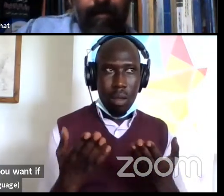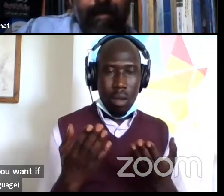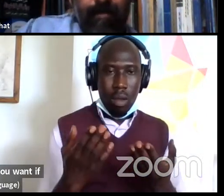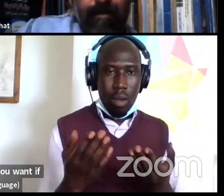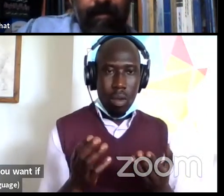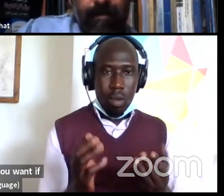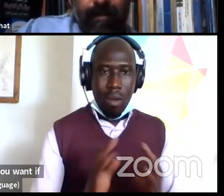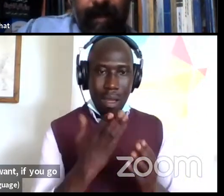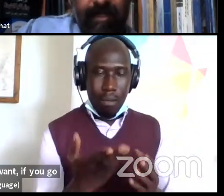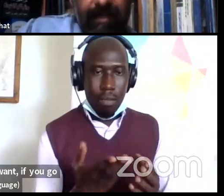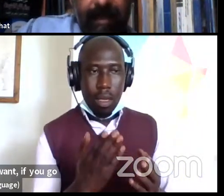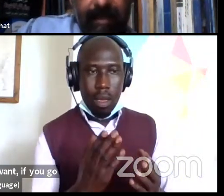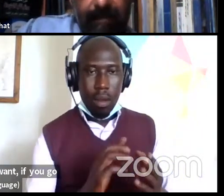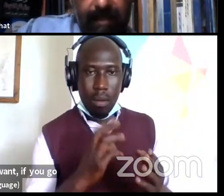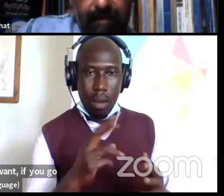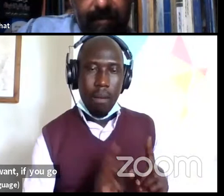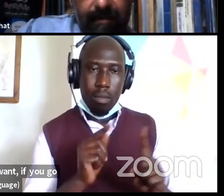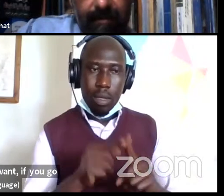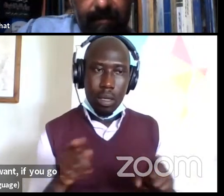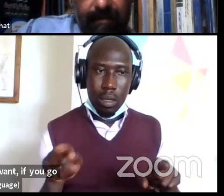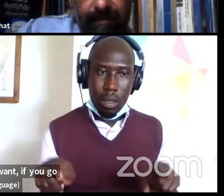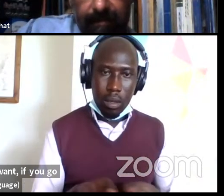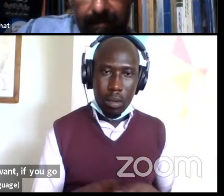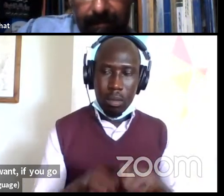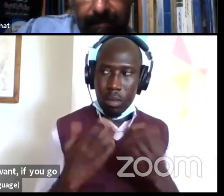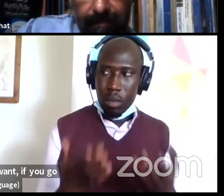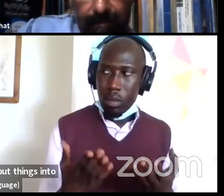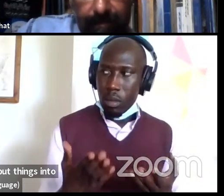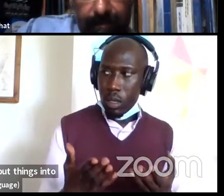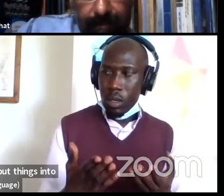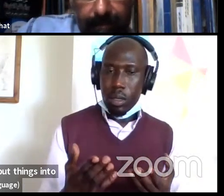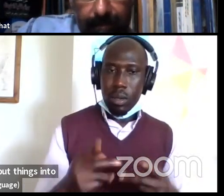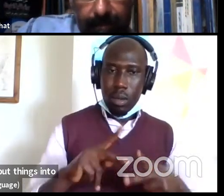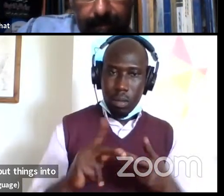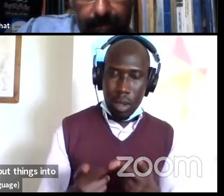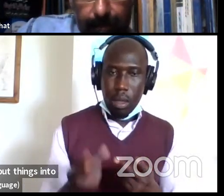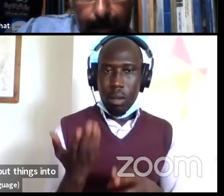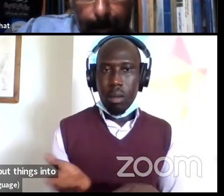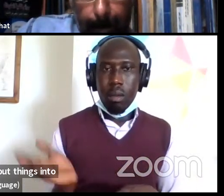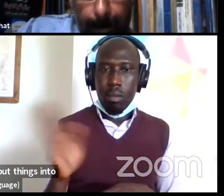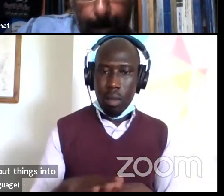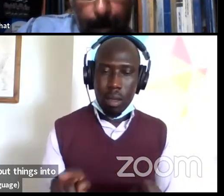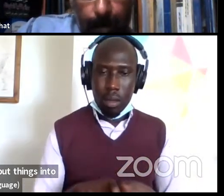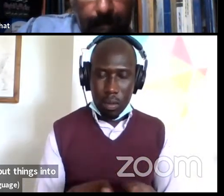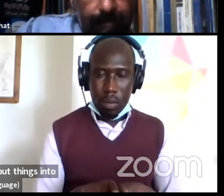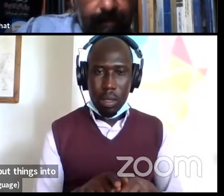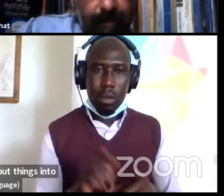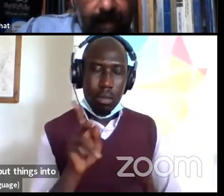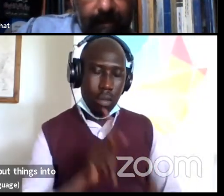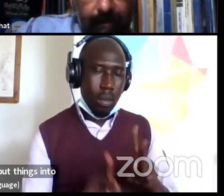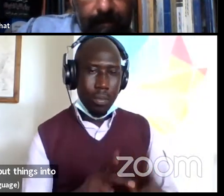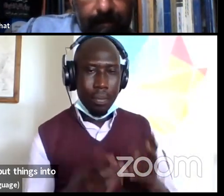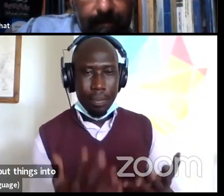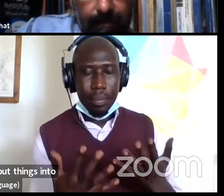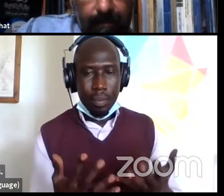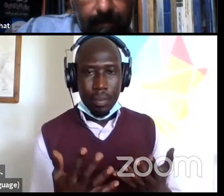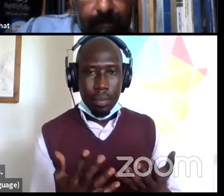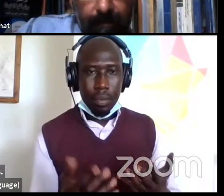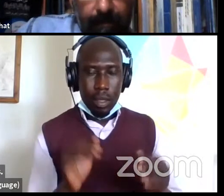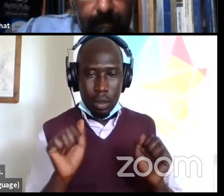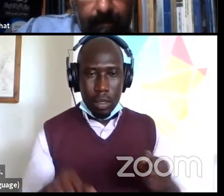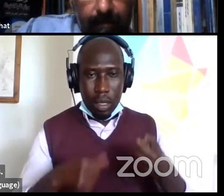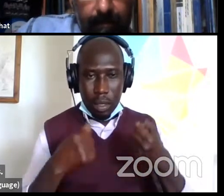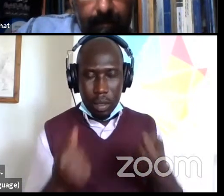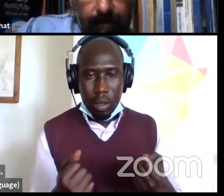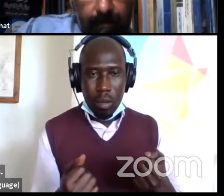right intentions to actually put things into place that protects citizens, you won't be thinking that